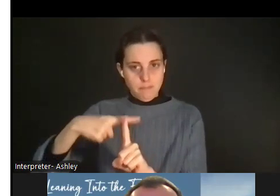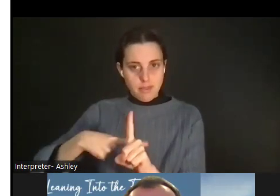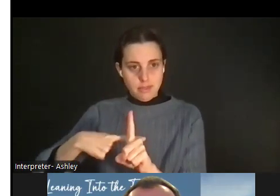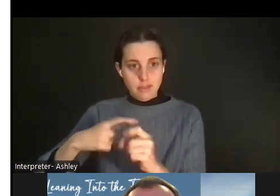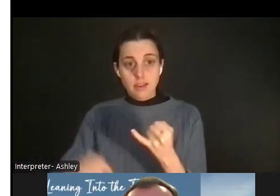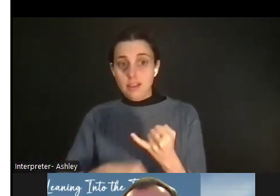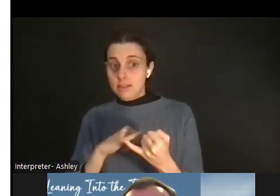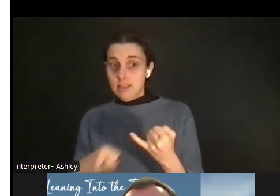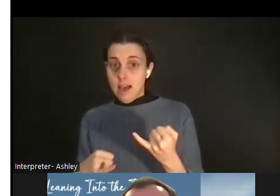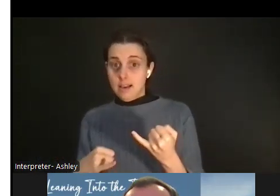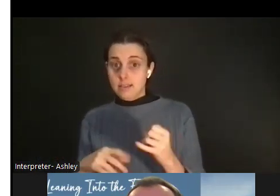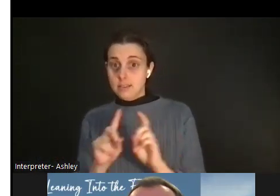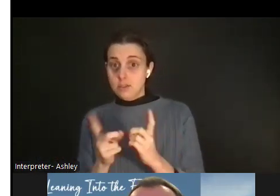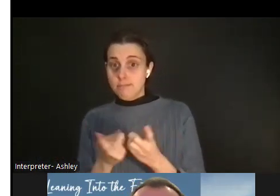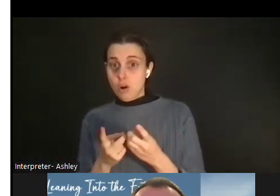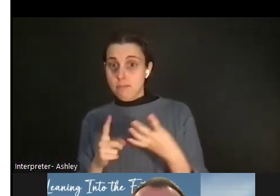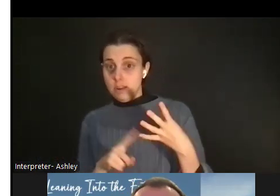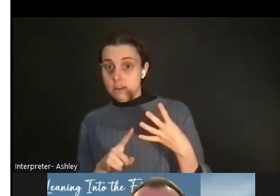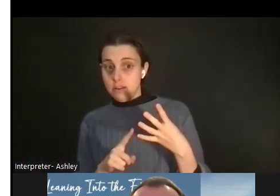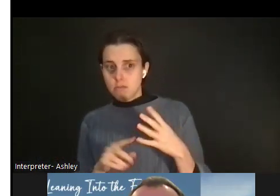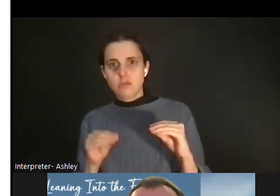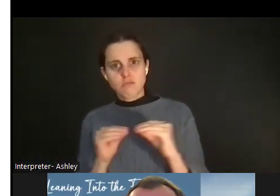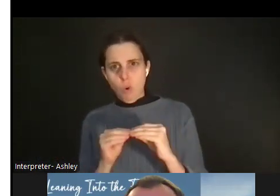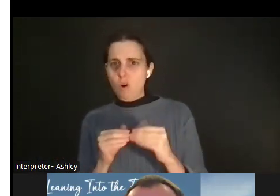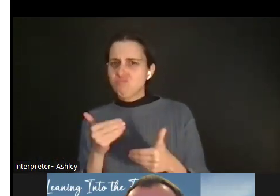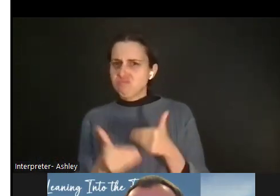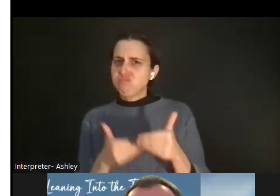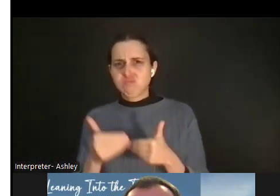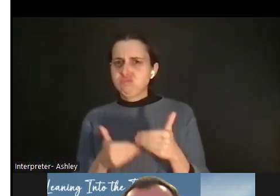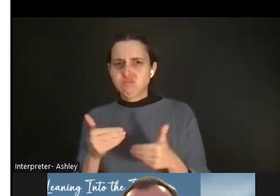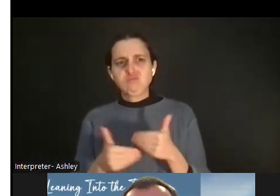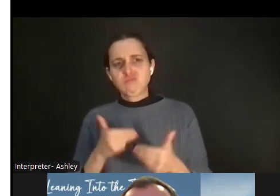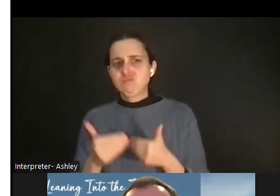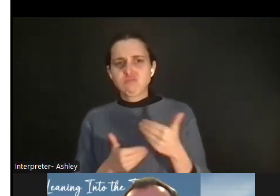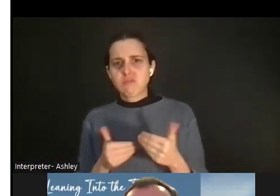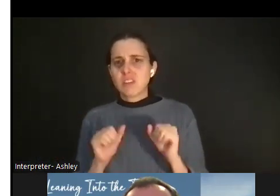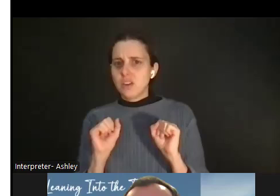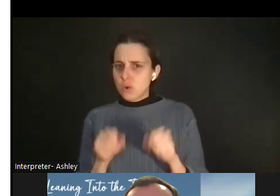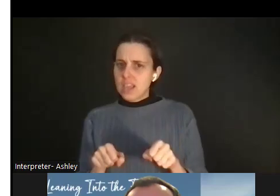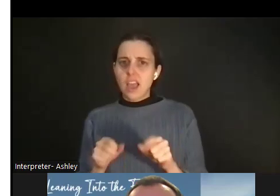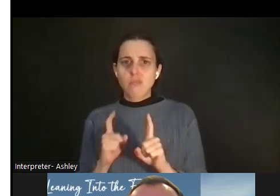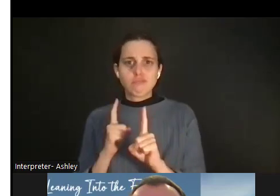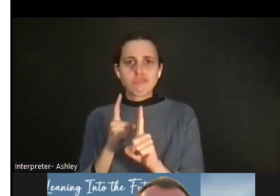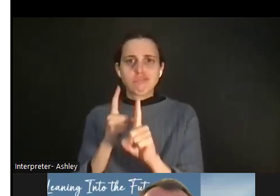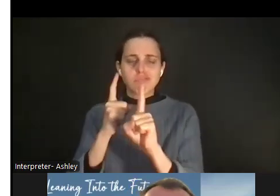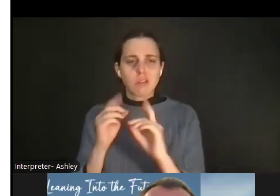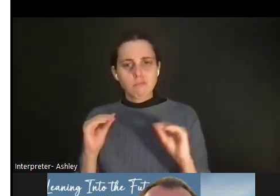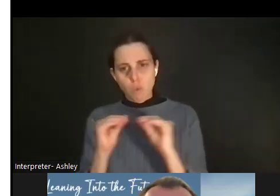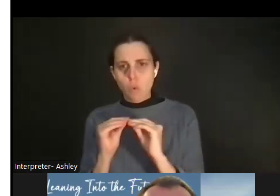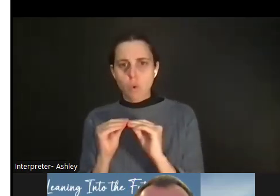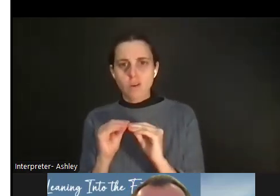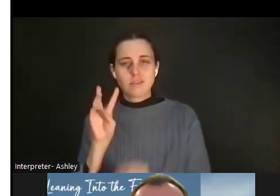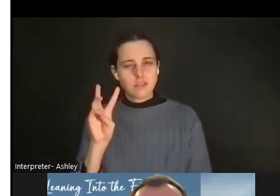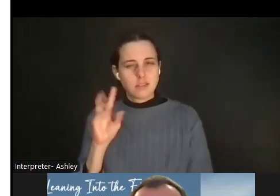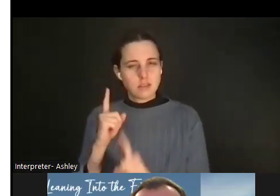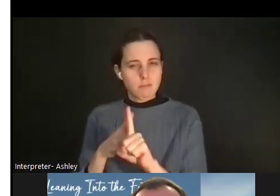fourth department, is more robust. They have more staff. They can deliver more process improvements. They aim to get 6